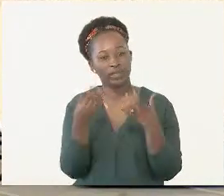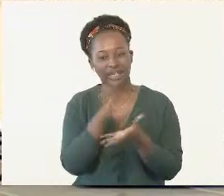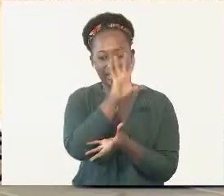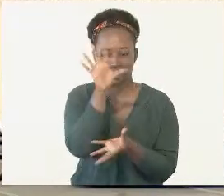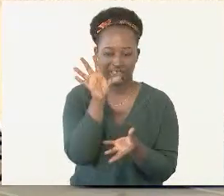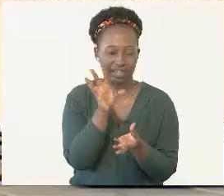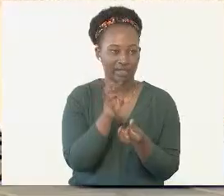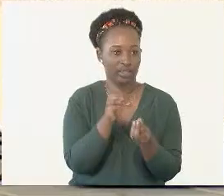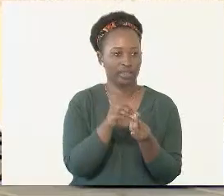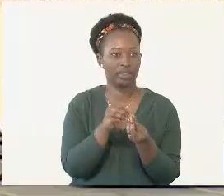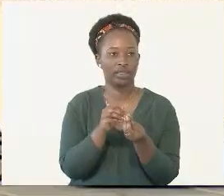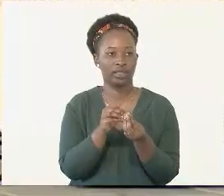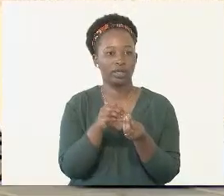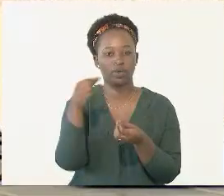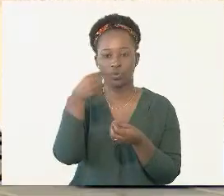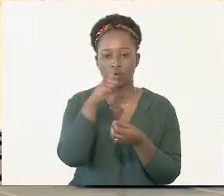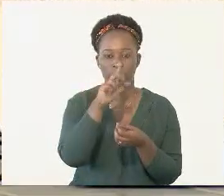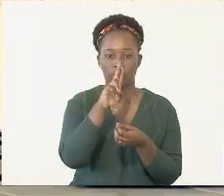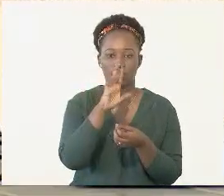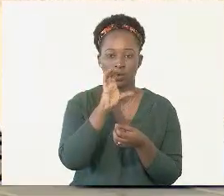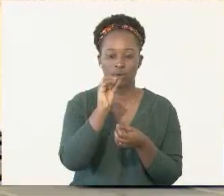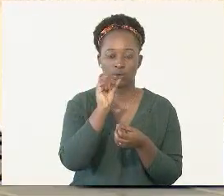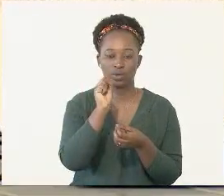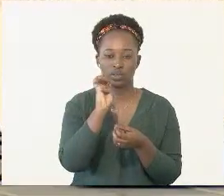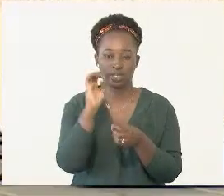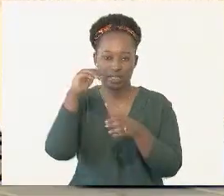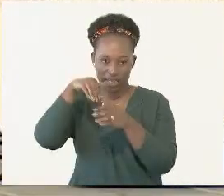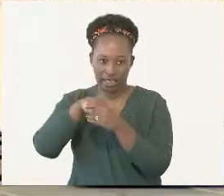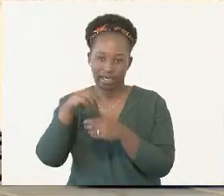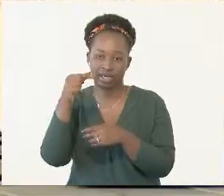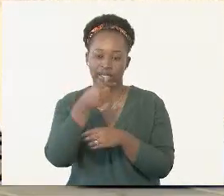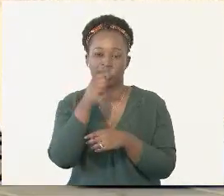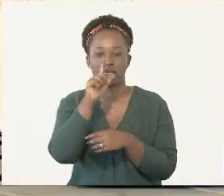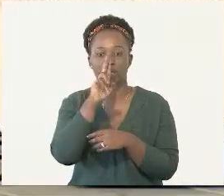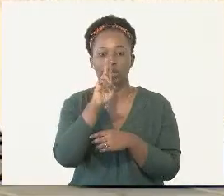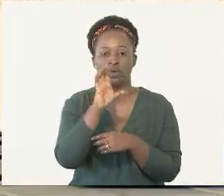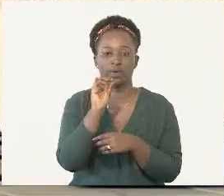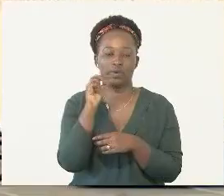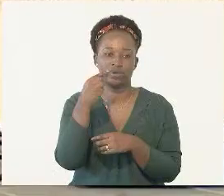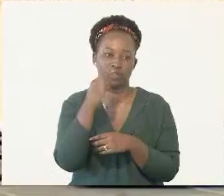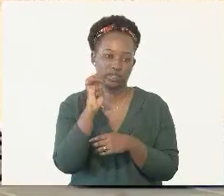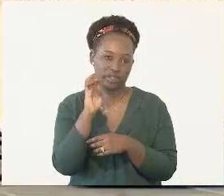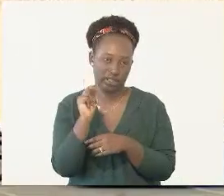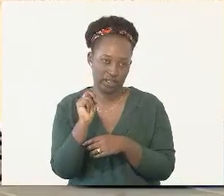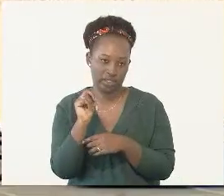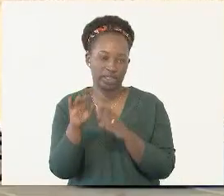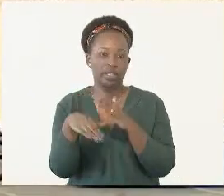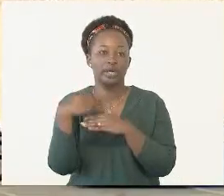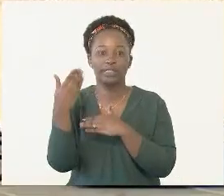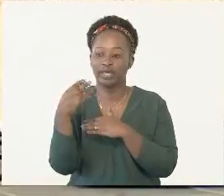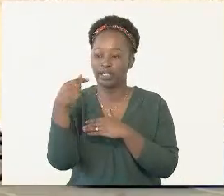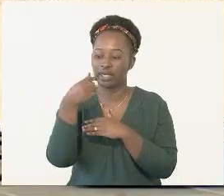glucose into glycogen. Glycogen is the large molecules of glucose, and glycagon is a